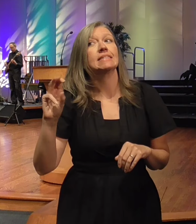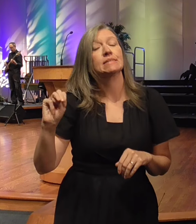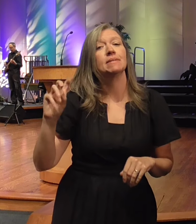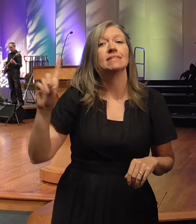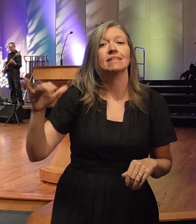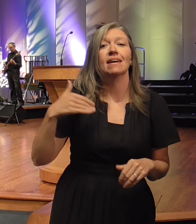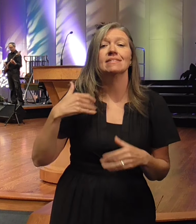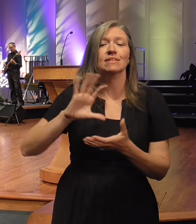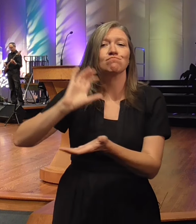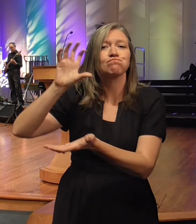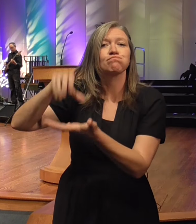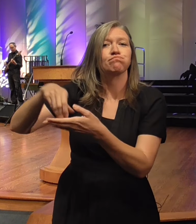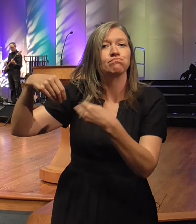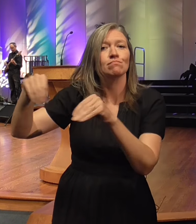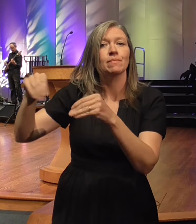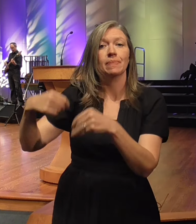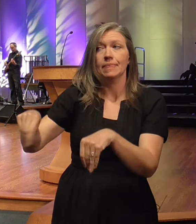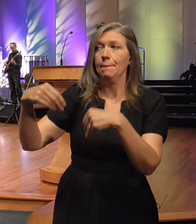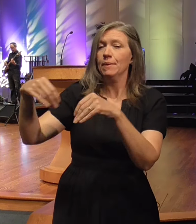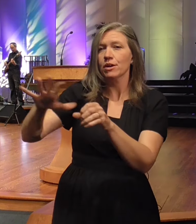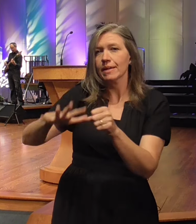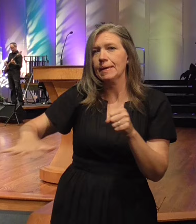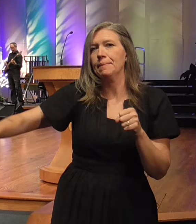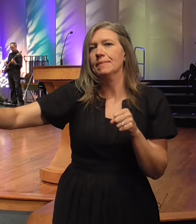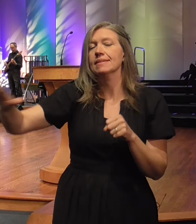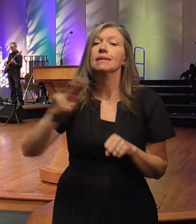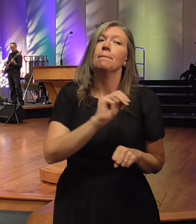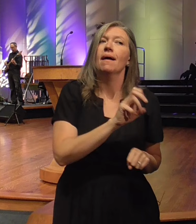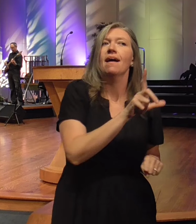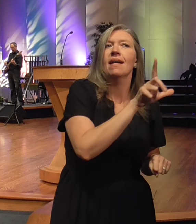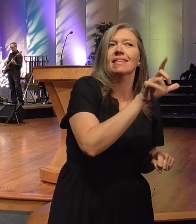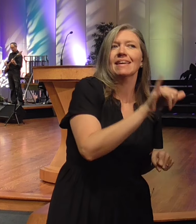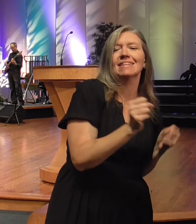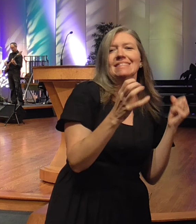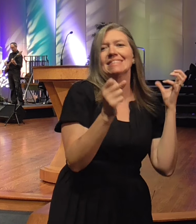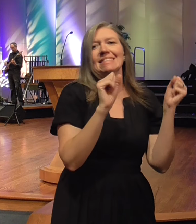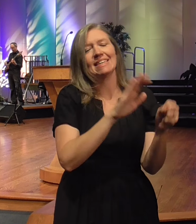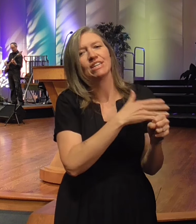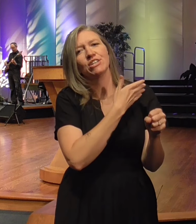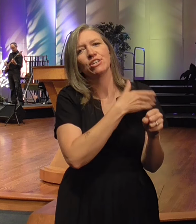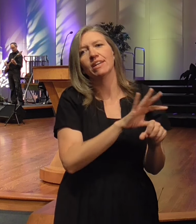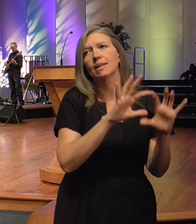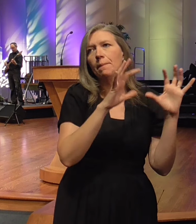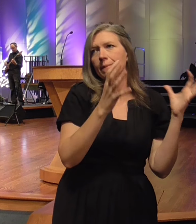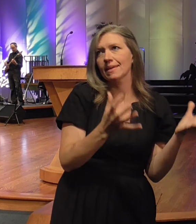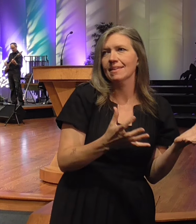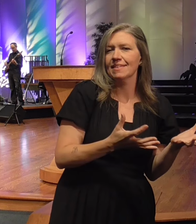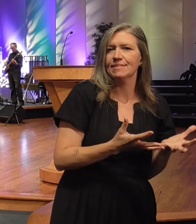64?